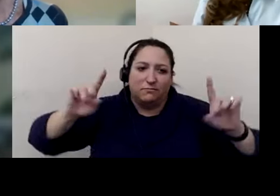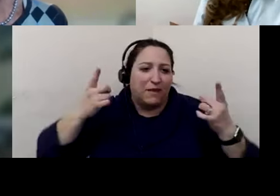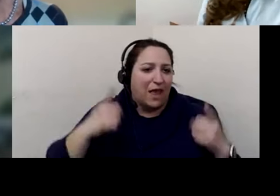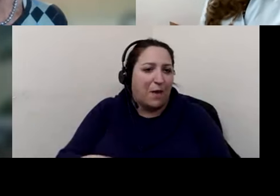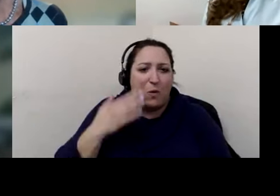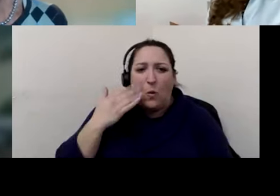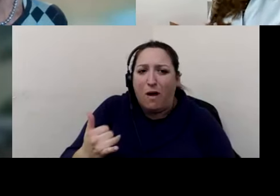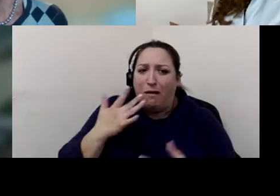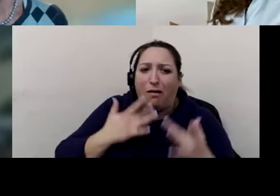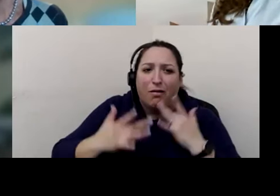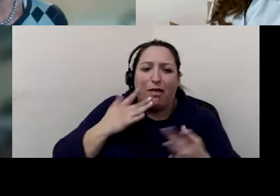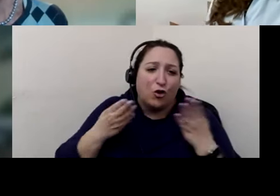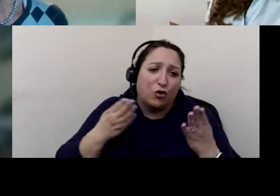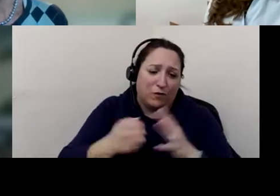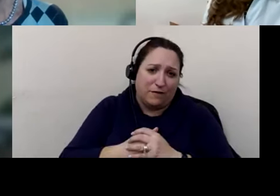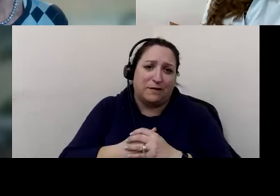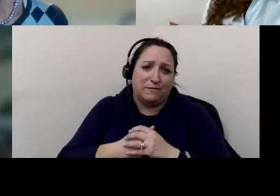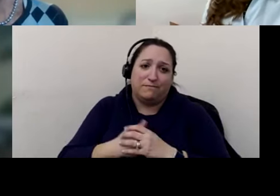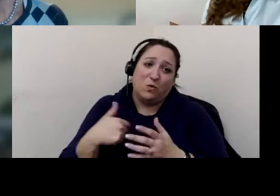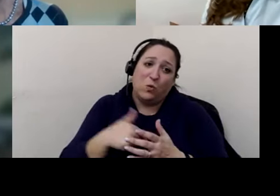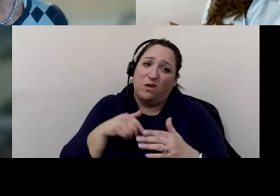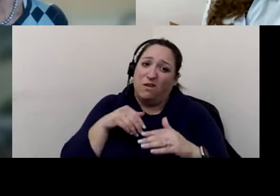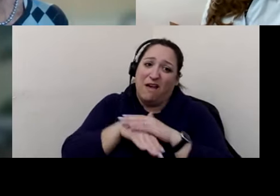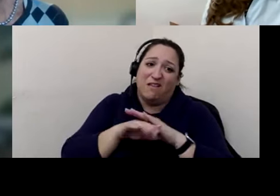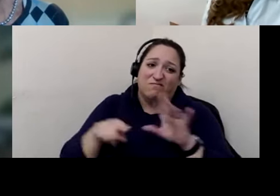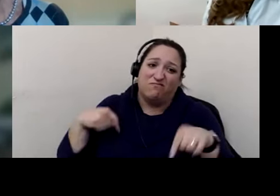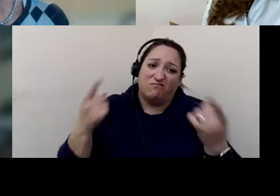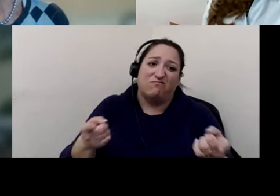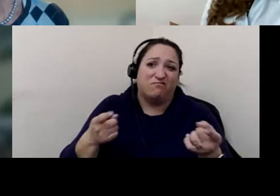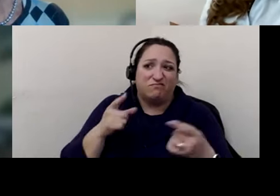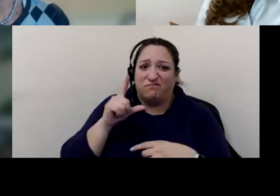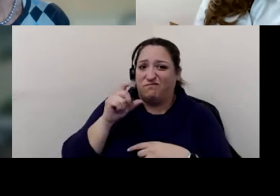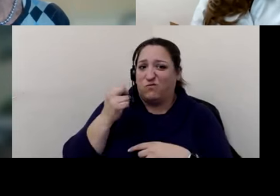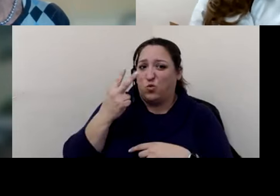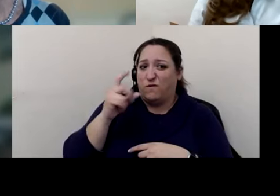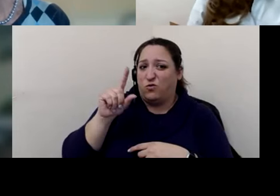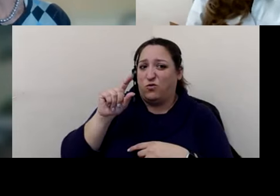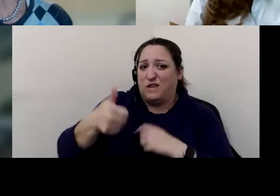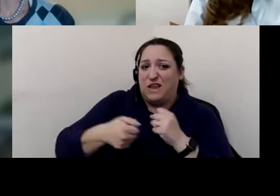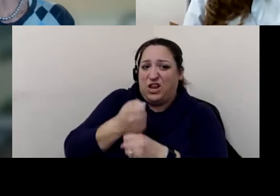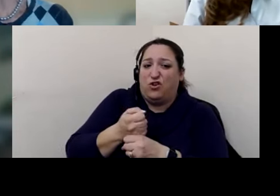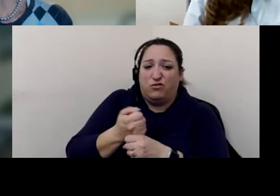to the lack of the services that we've been able to access over the last 10 to 12 years.